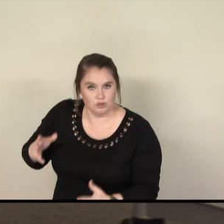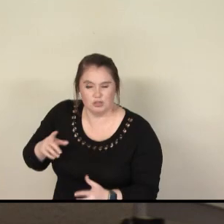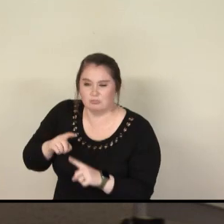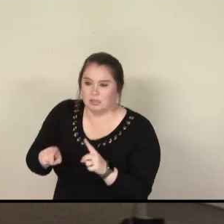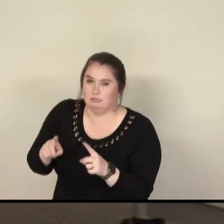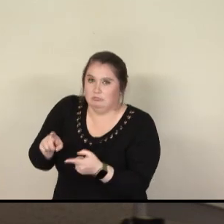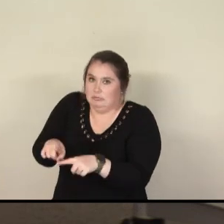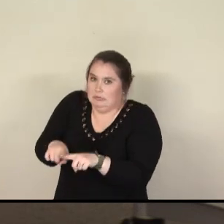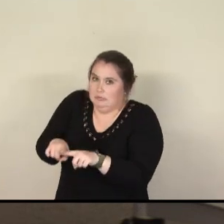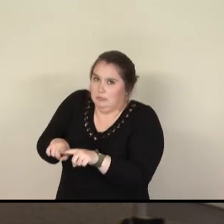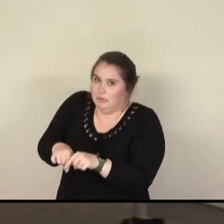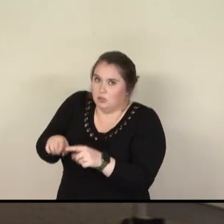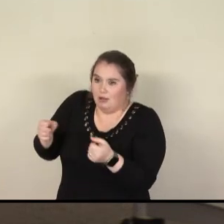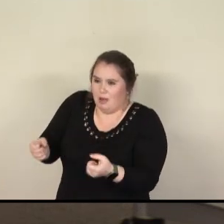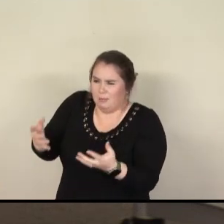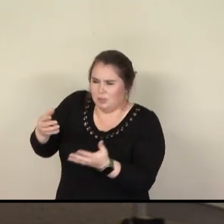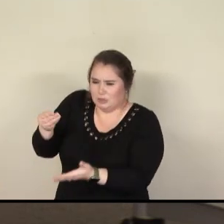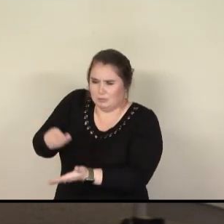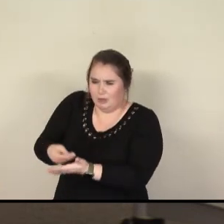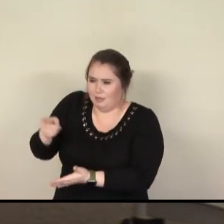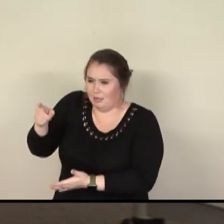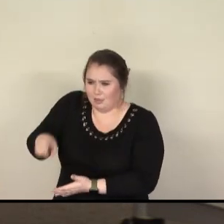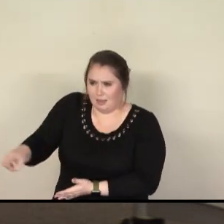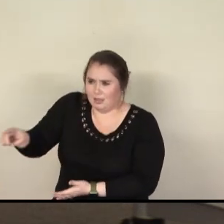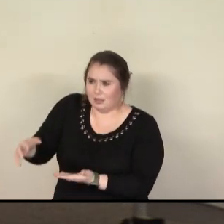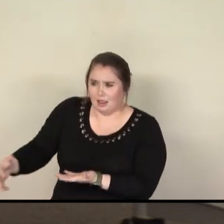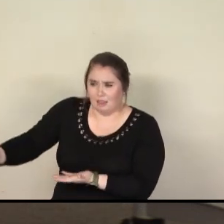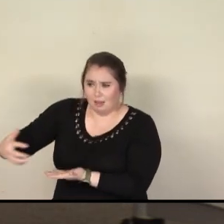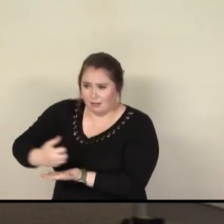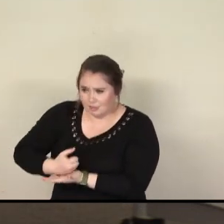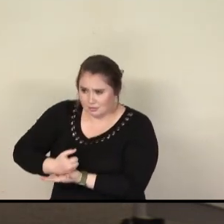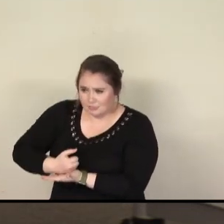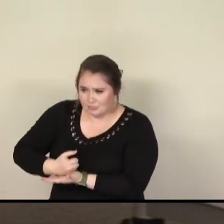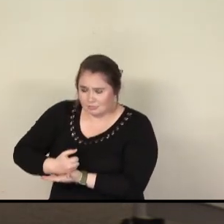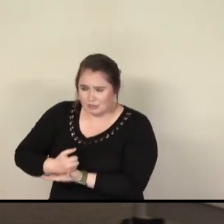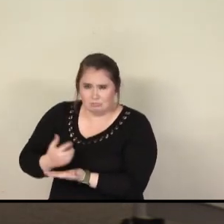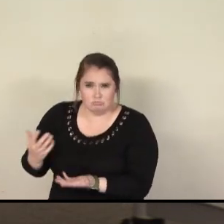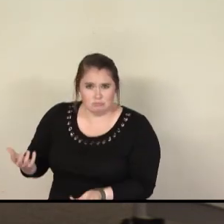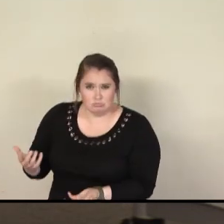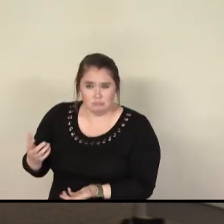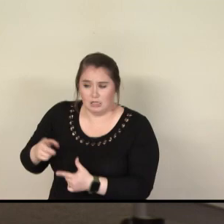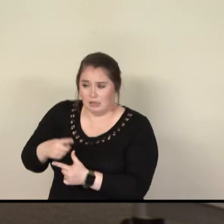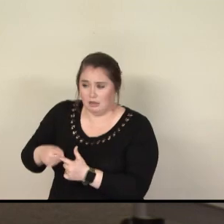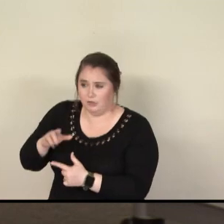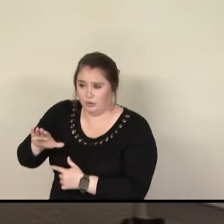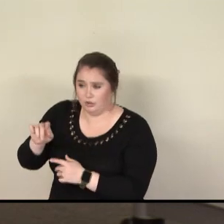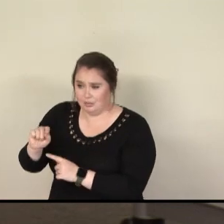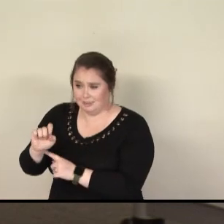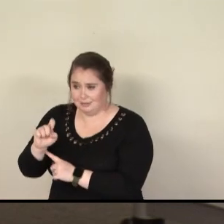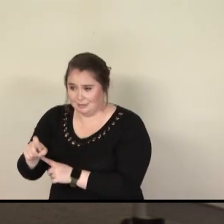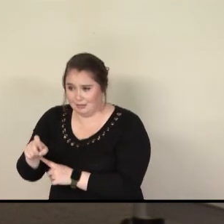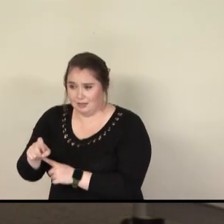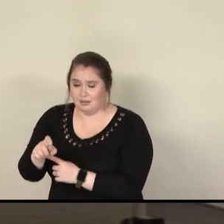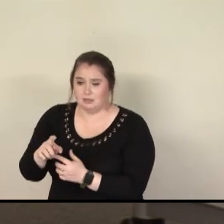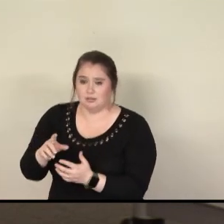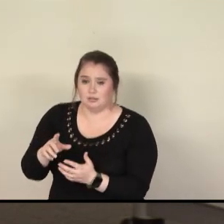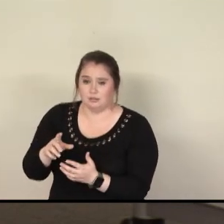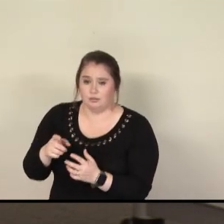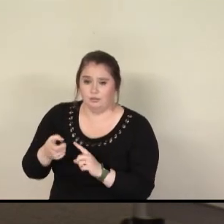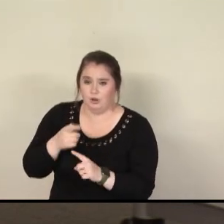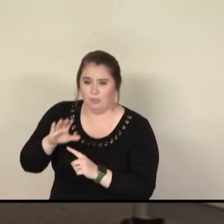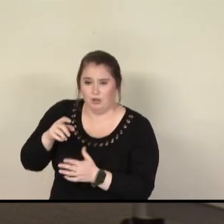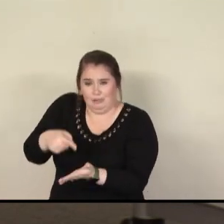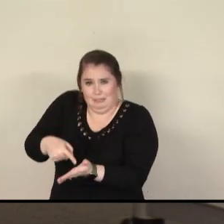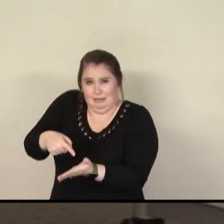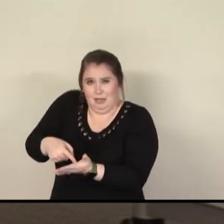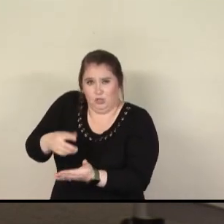much money they collect in their venue tax over their debt service, which was